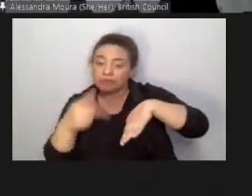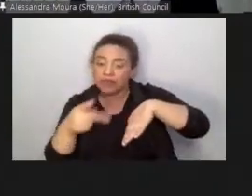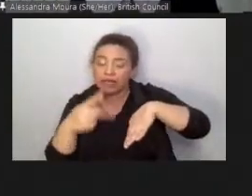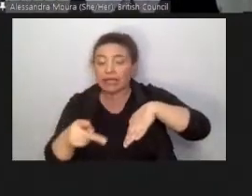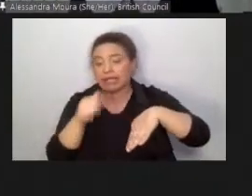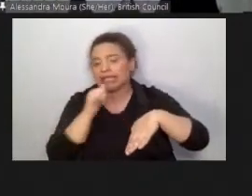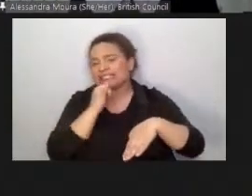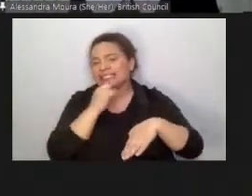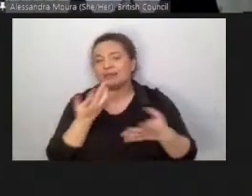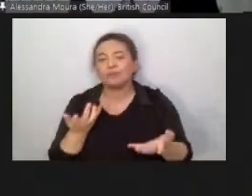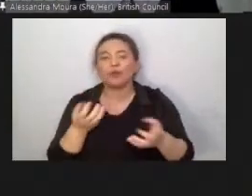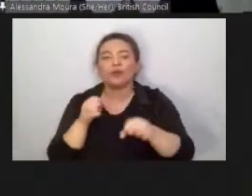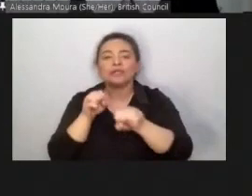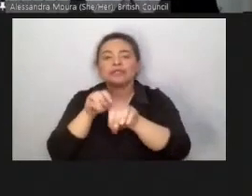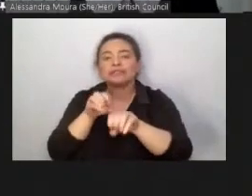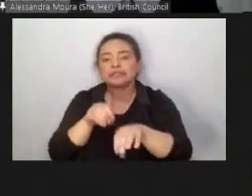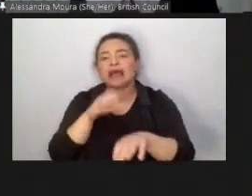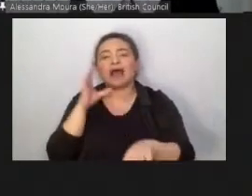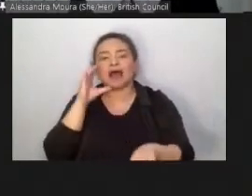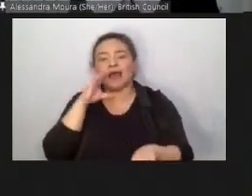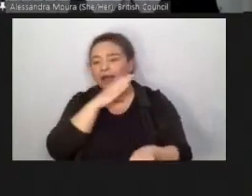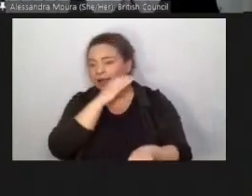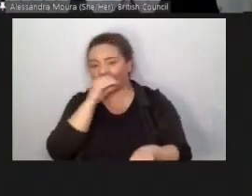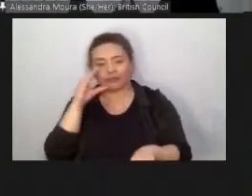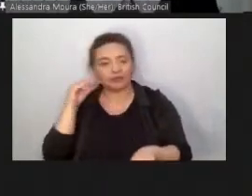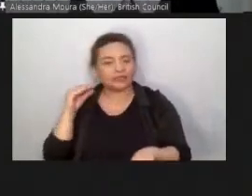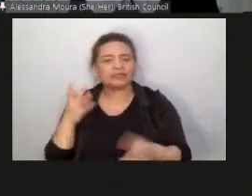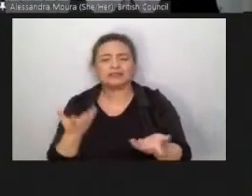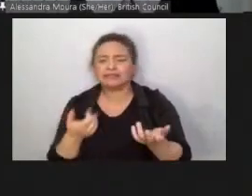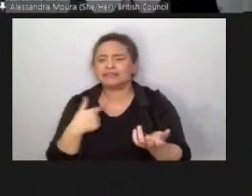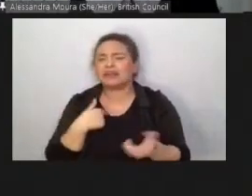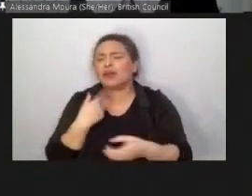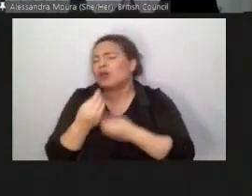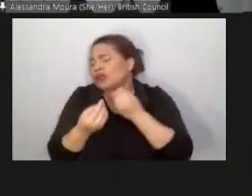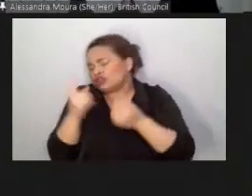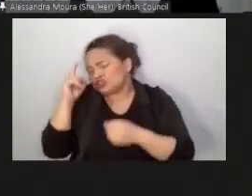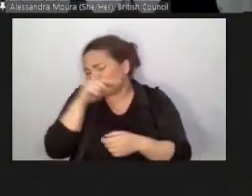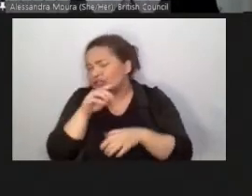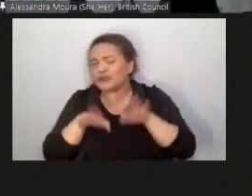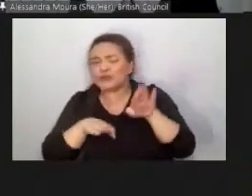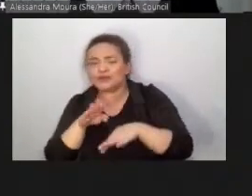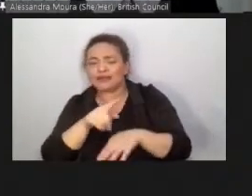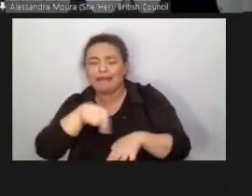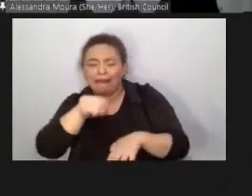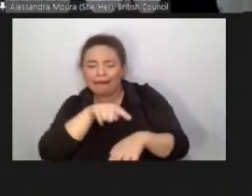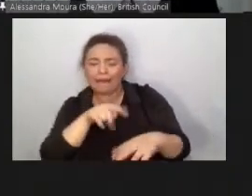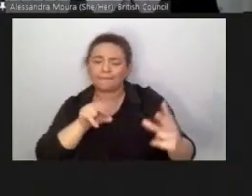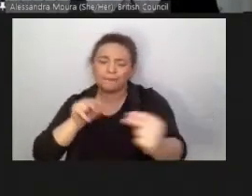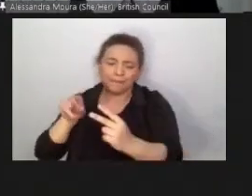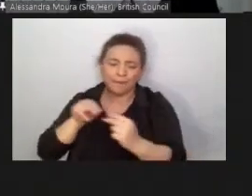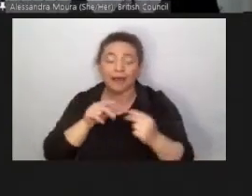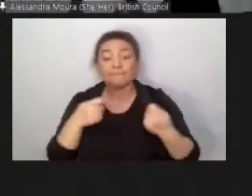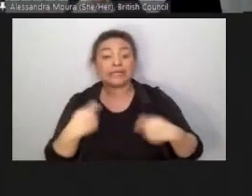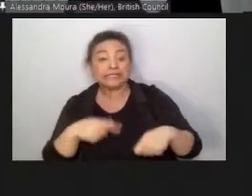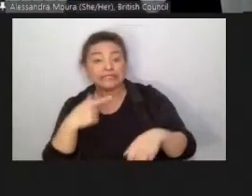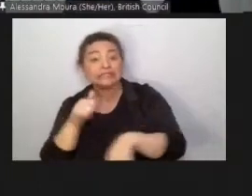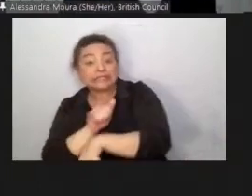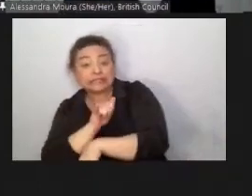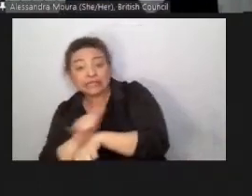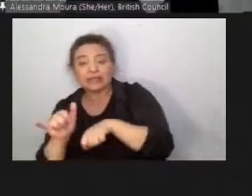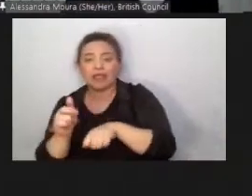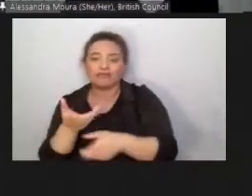getting them to speak. So what you need are strategies to be able to encourage them to speak and motivate them to speak at that